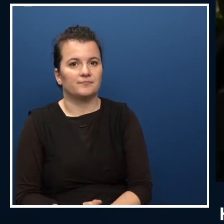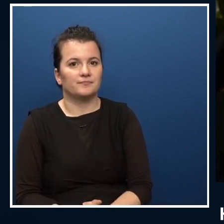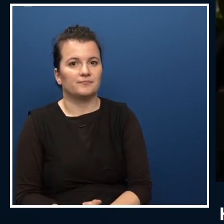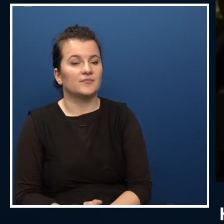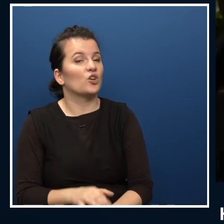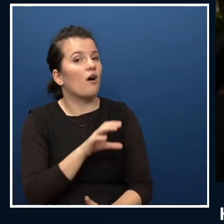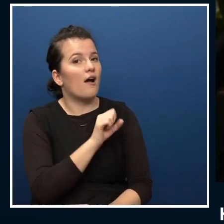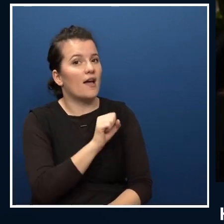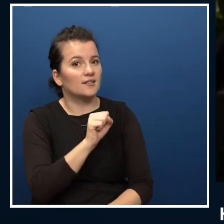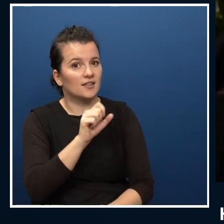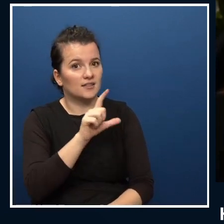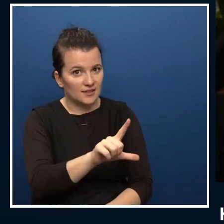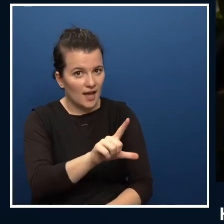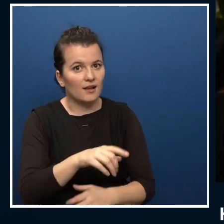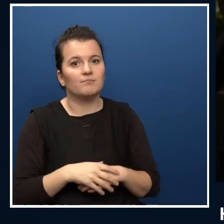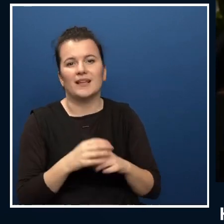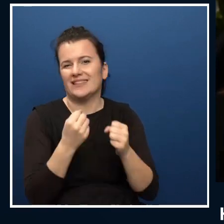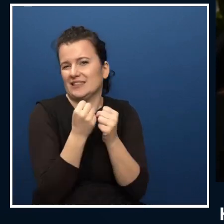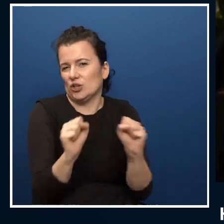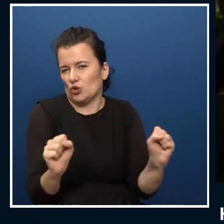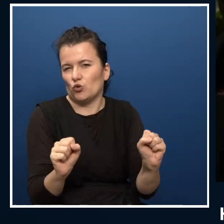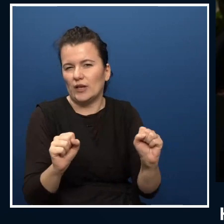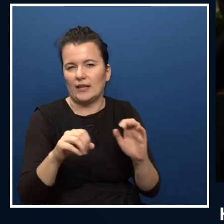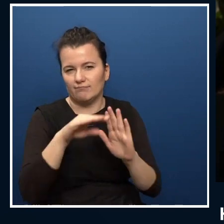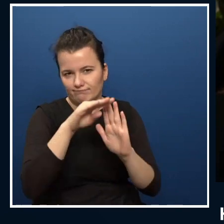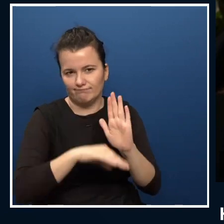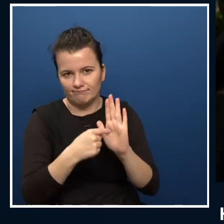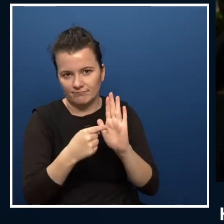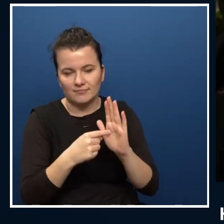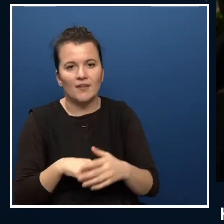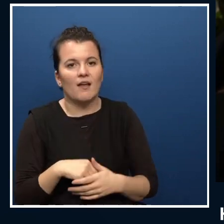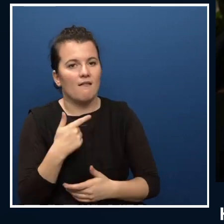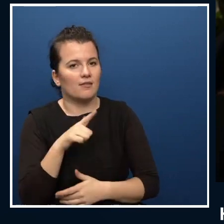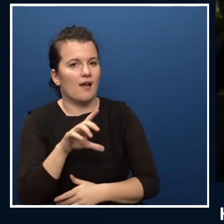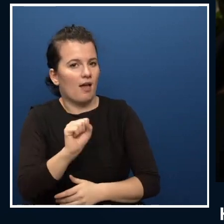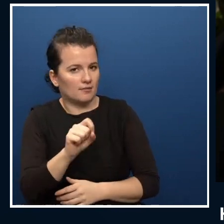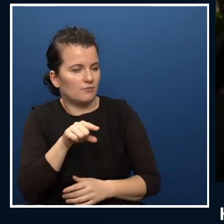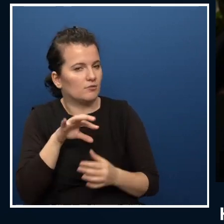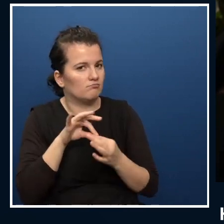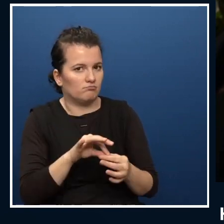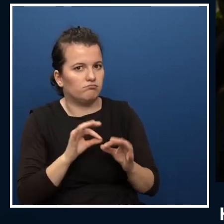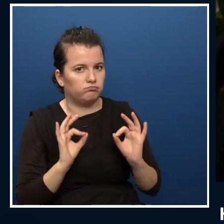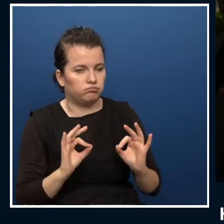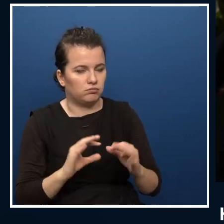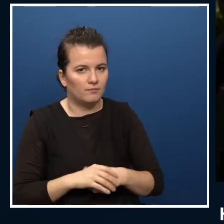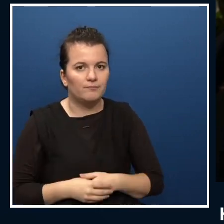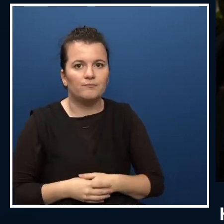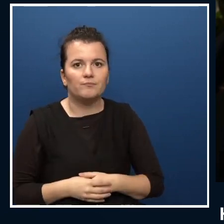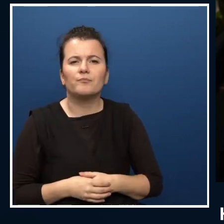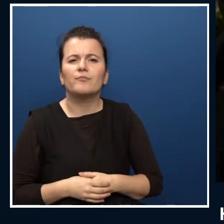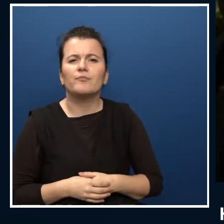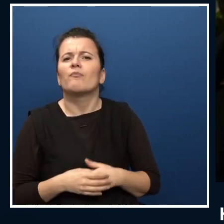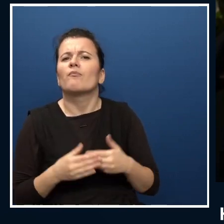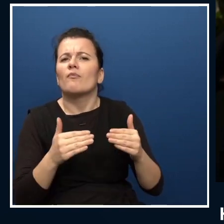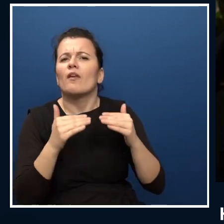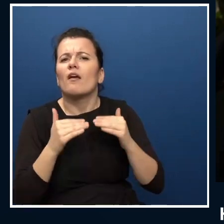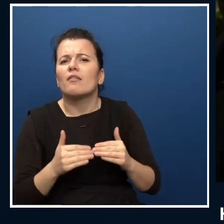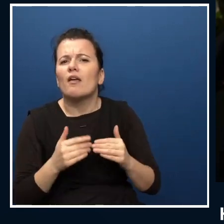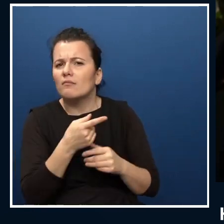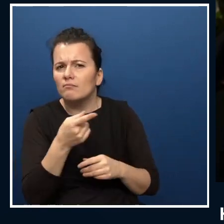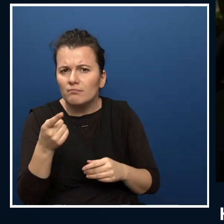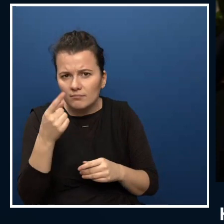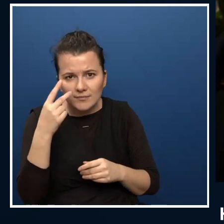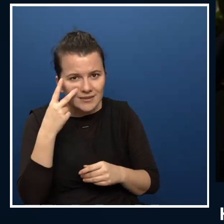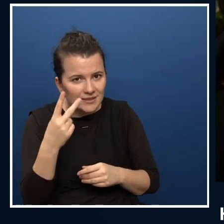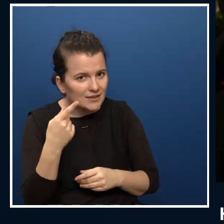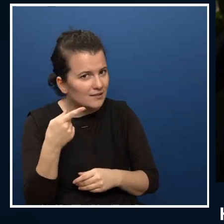TLS. And doing it in such a way that no one noticed it. And I don't think anyone noticed that I did this. And